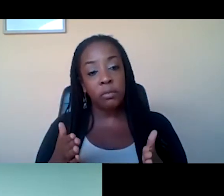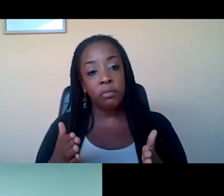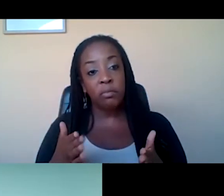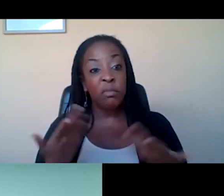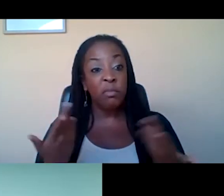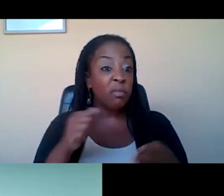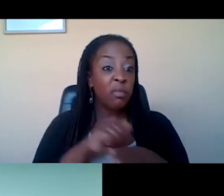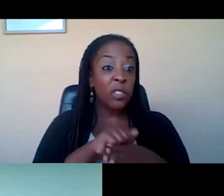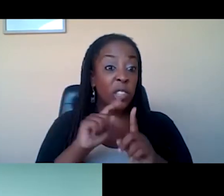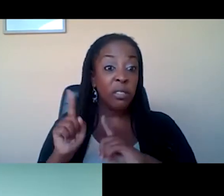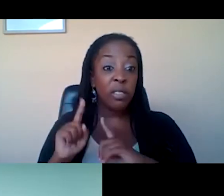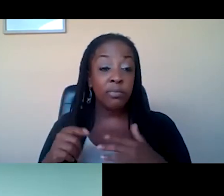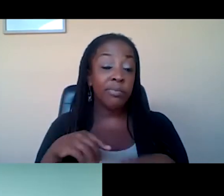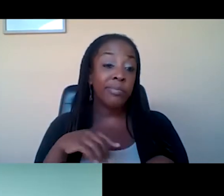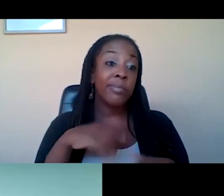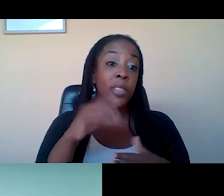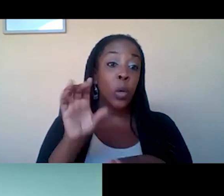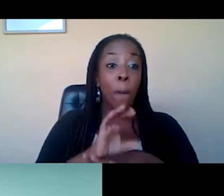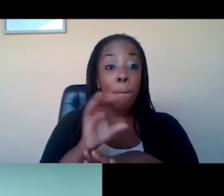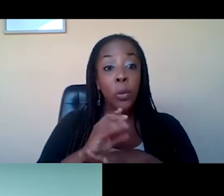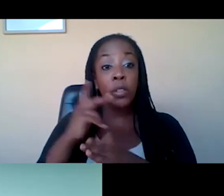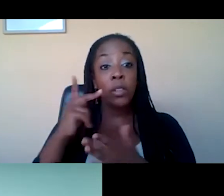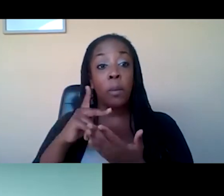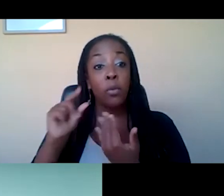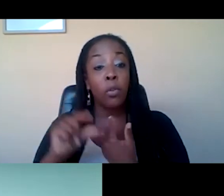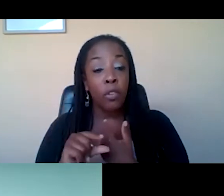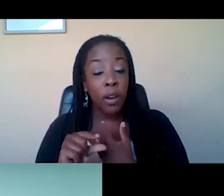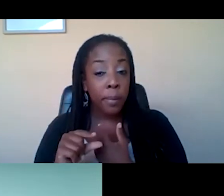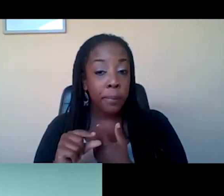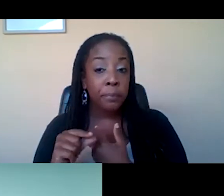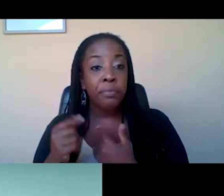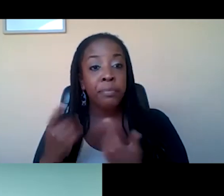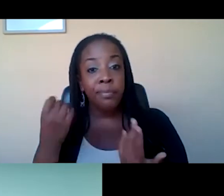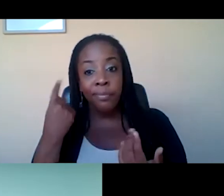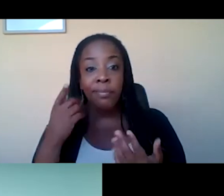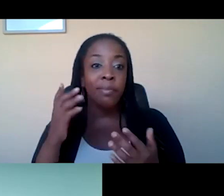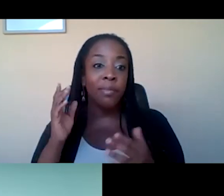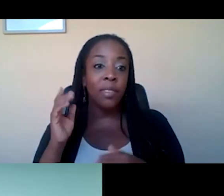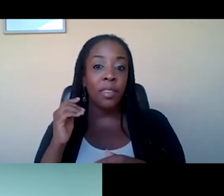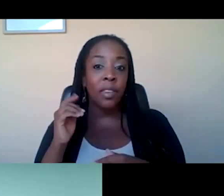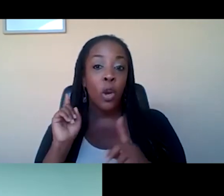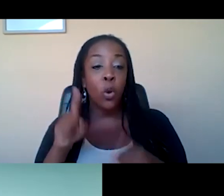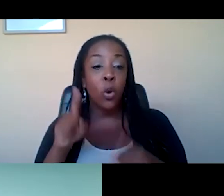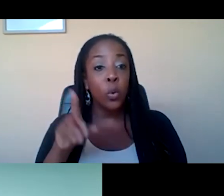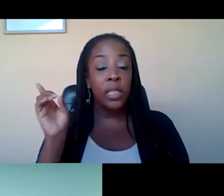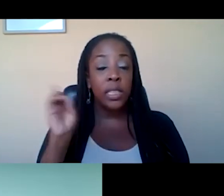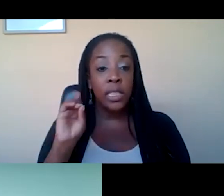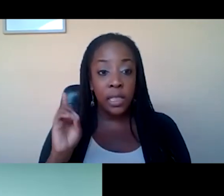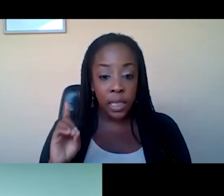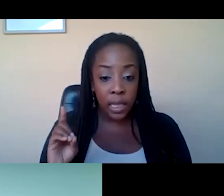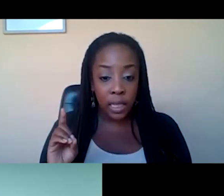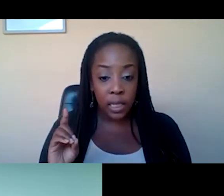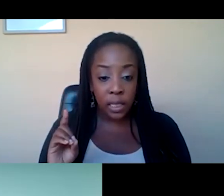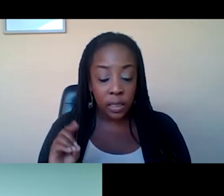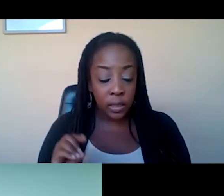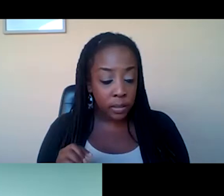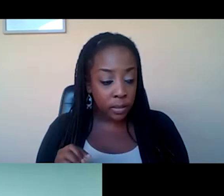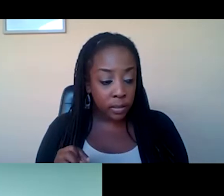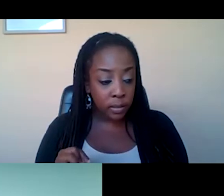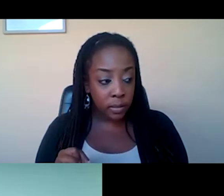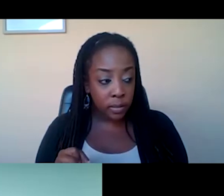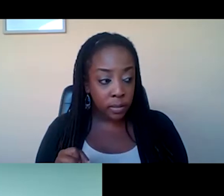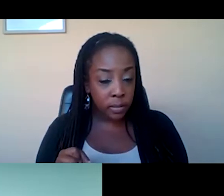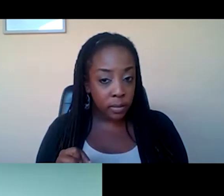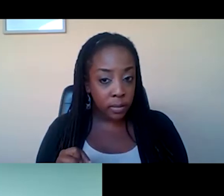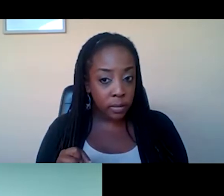computer programs, and they came through Digital. We still have today 6 of those persons with us. And